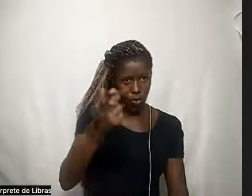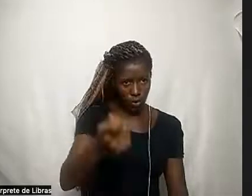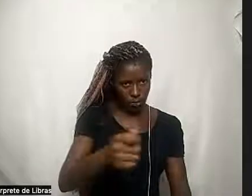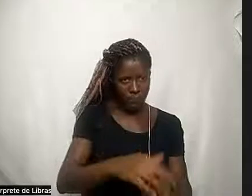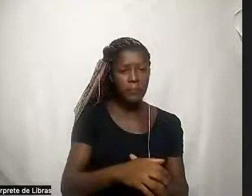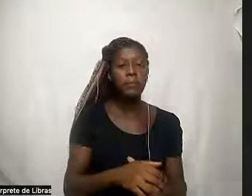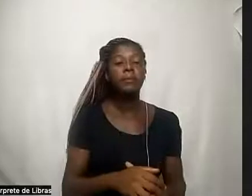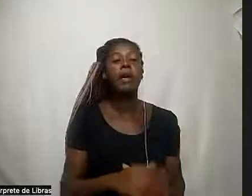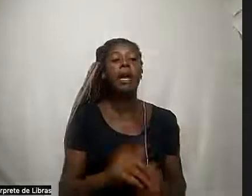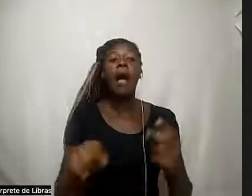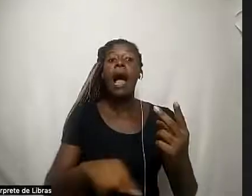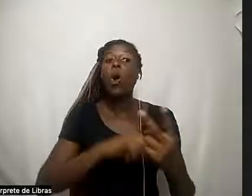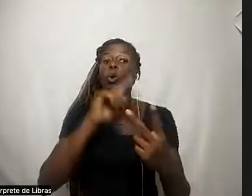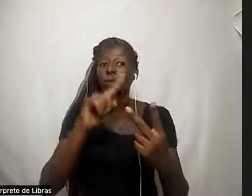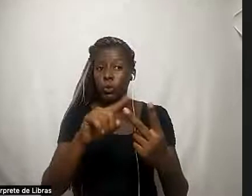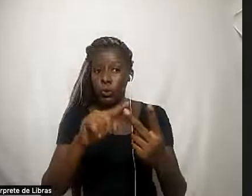As Fernando de Noronha is the only